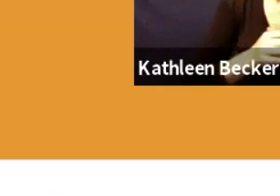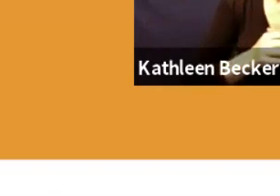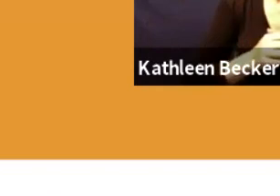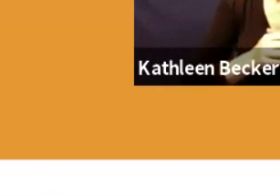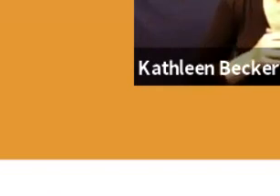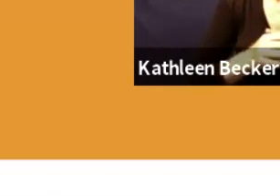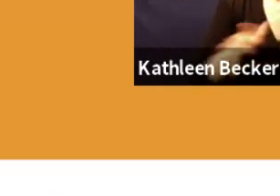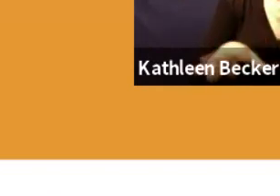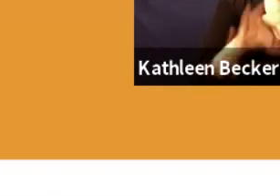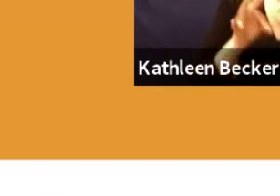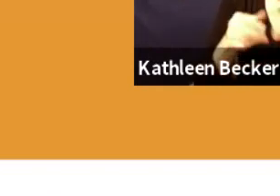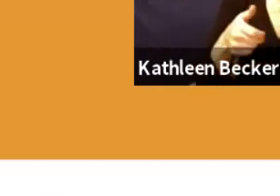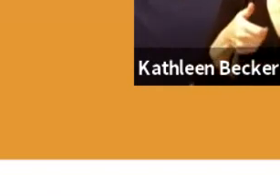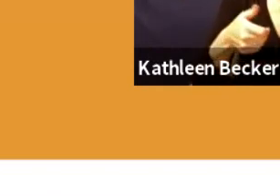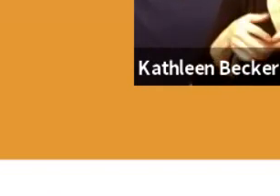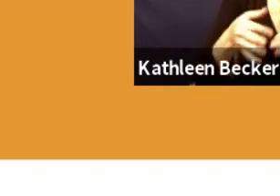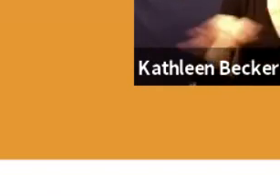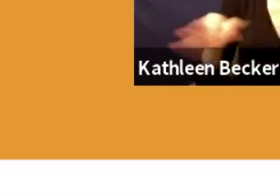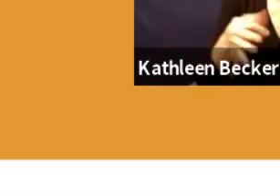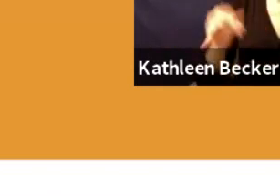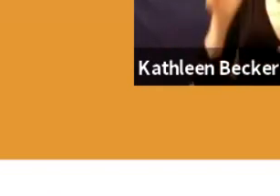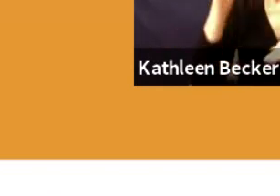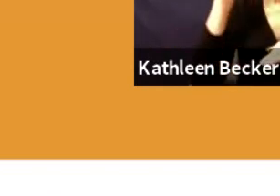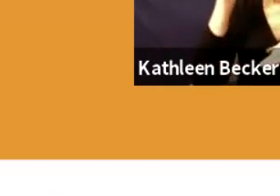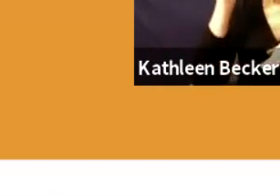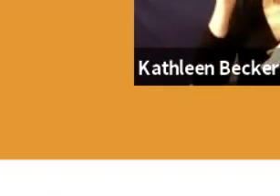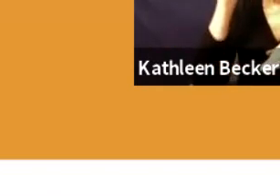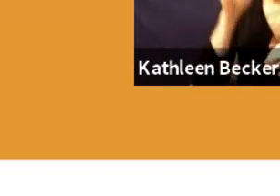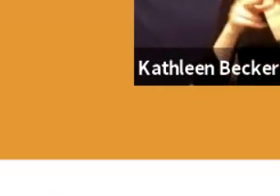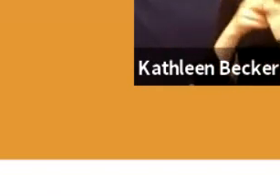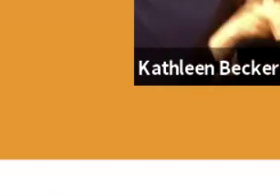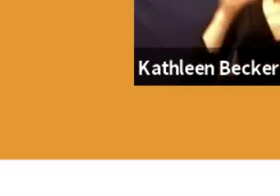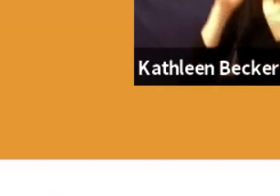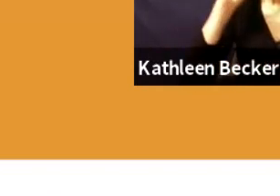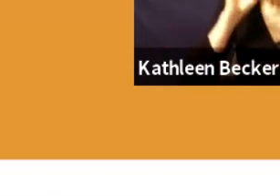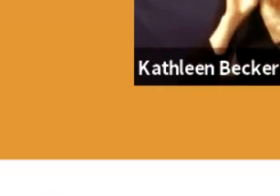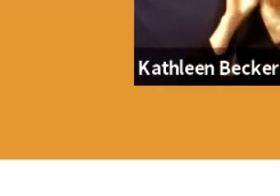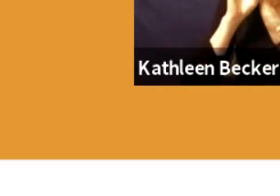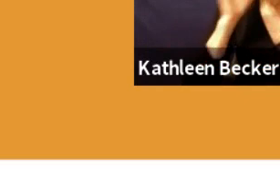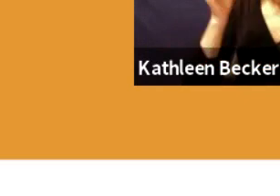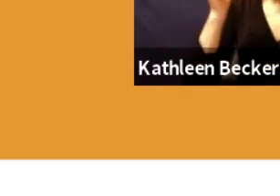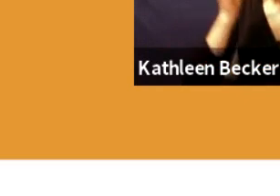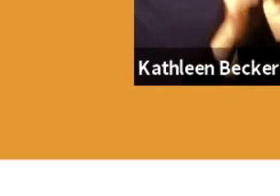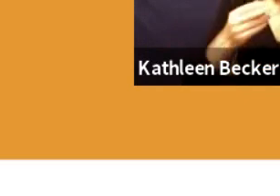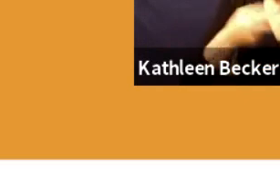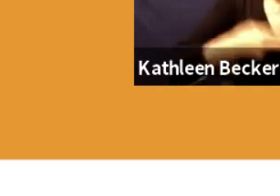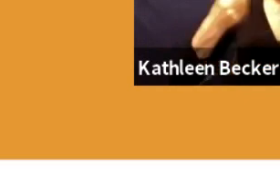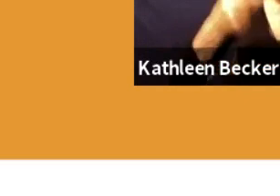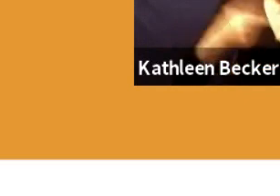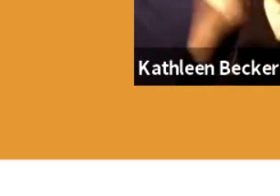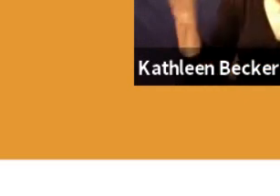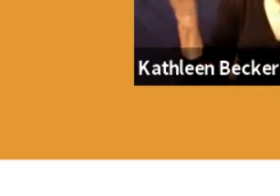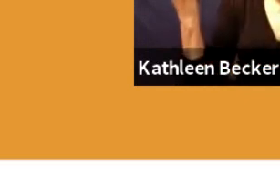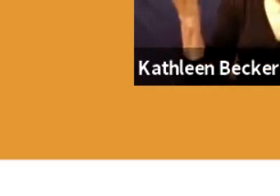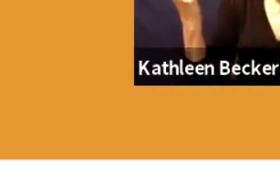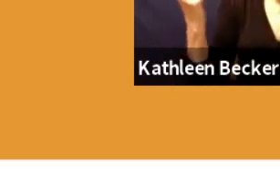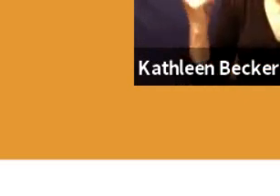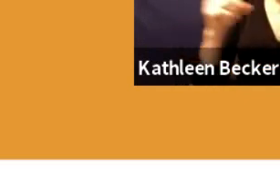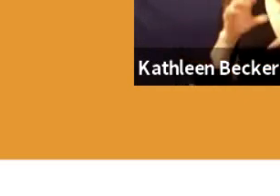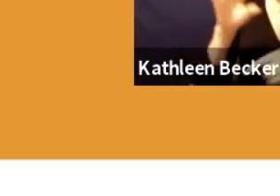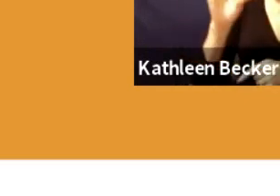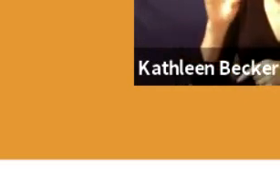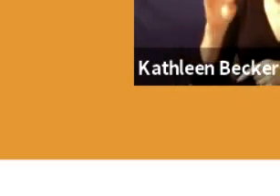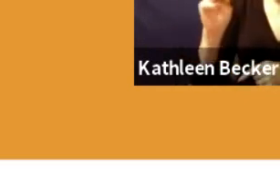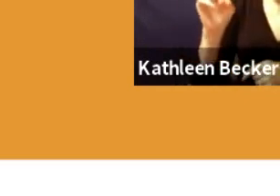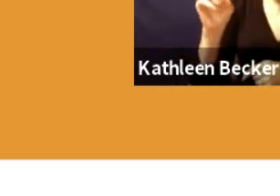and hear it read aloud. There's also a high contrast mode that helps students who are